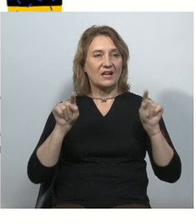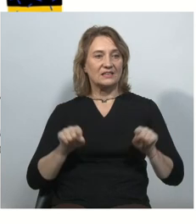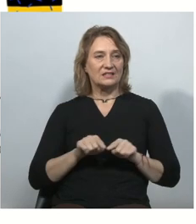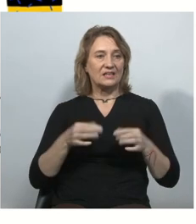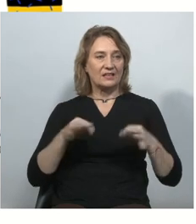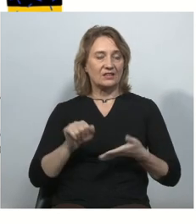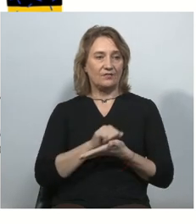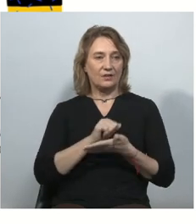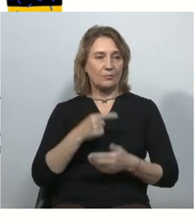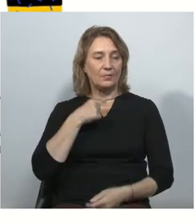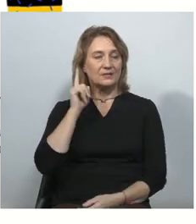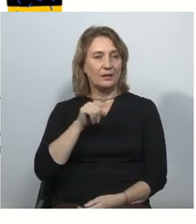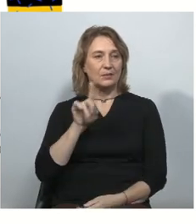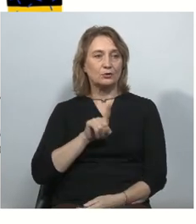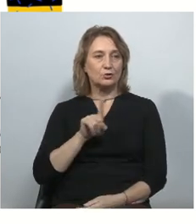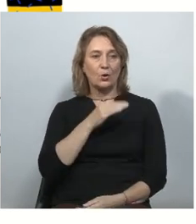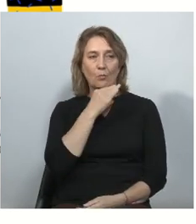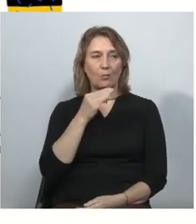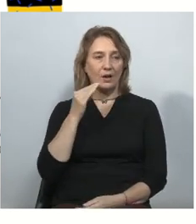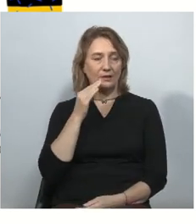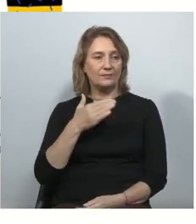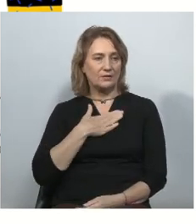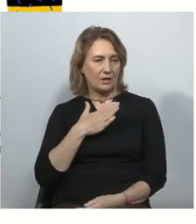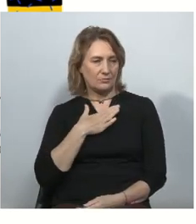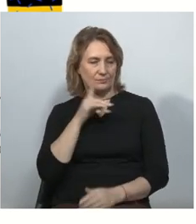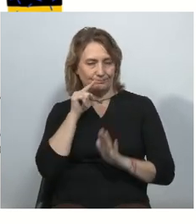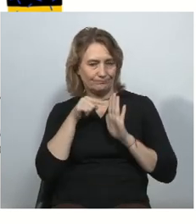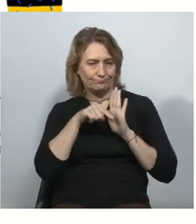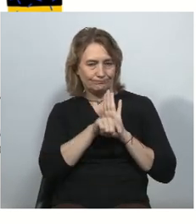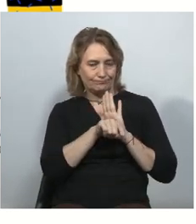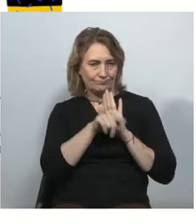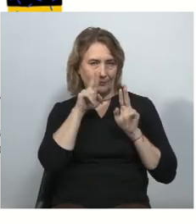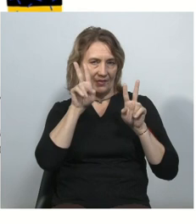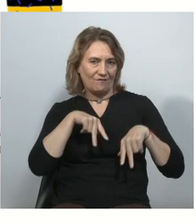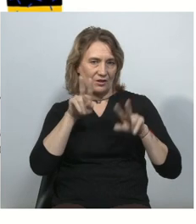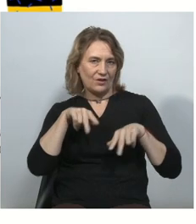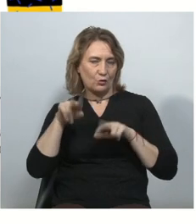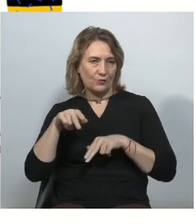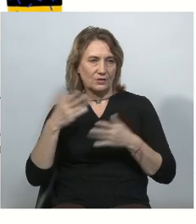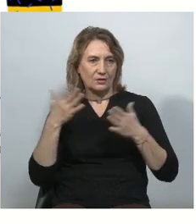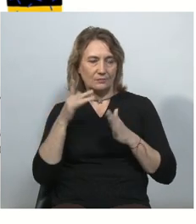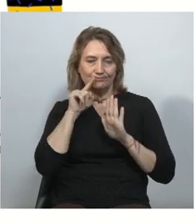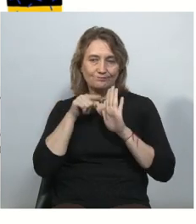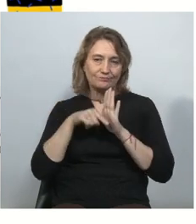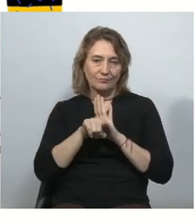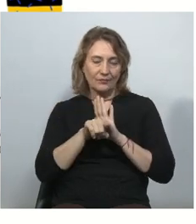the rate of getting these certificates is quite high, and we also know that a lot of our